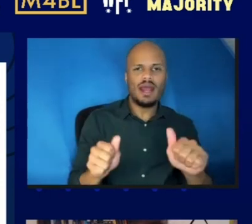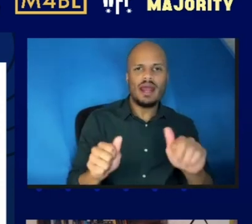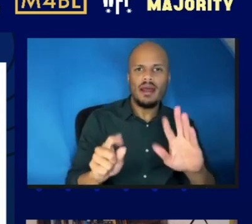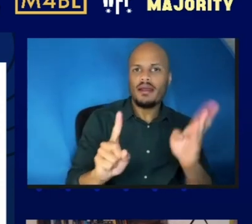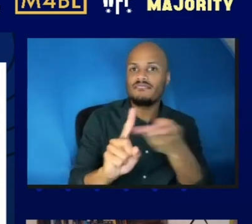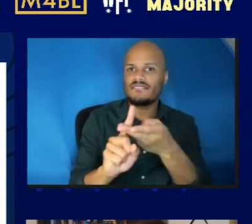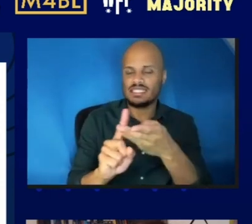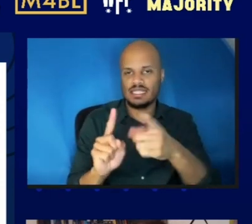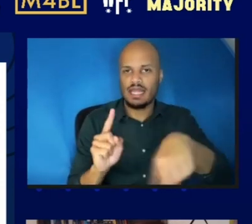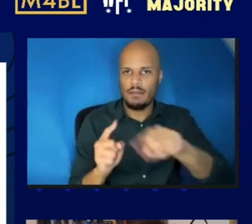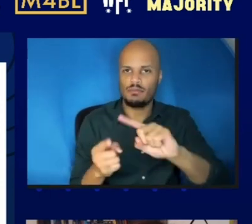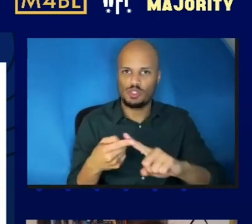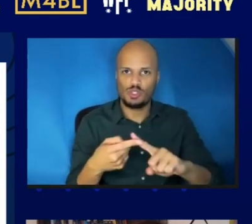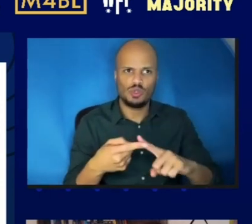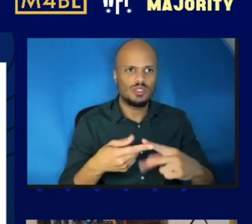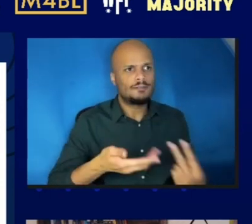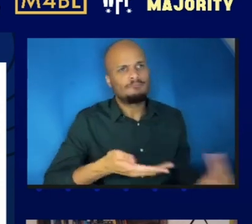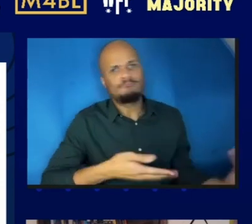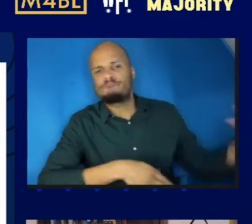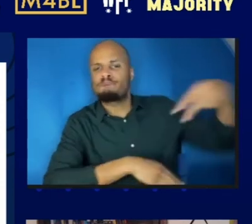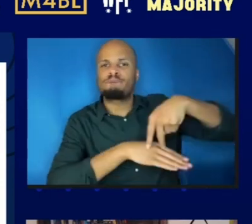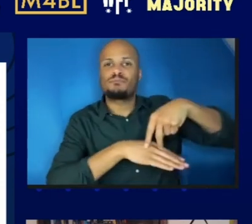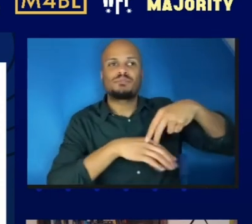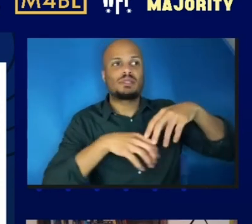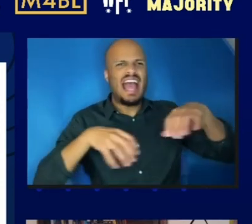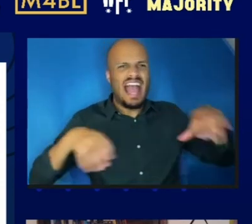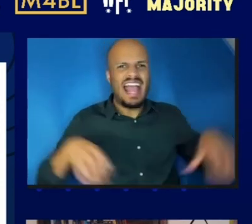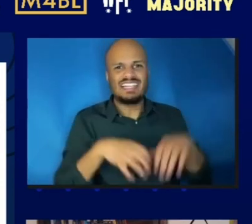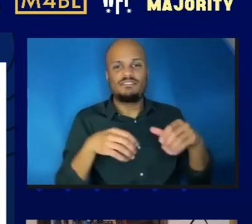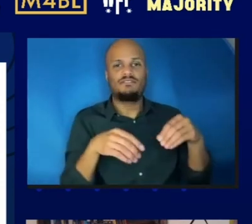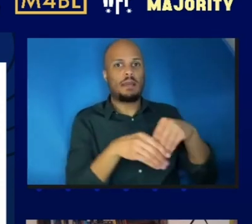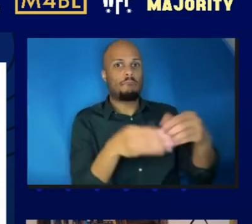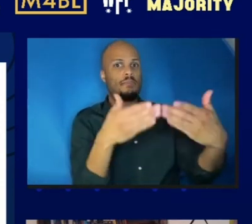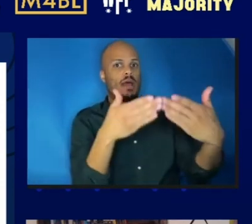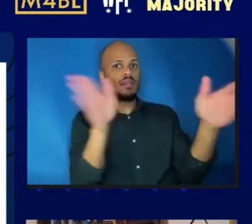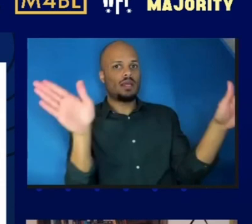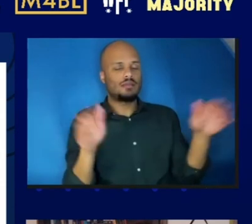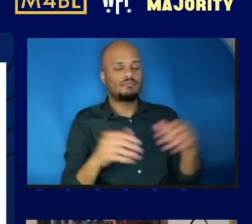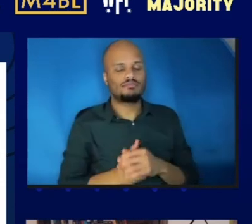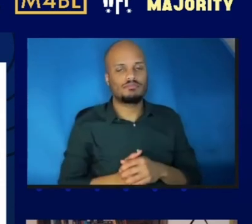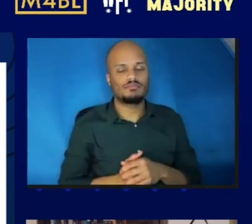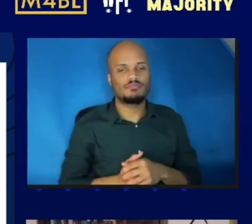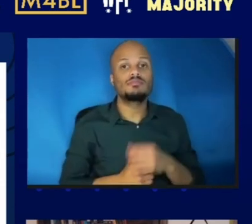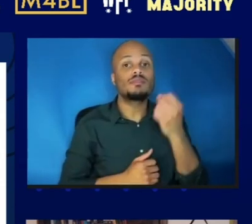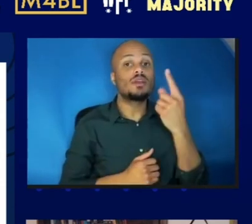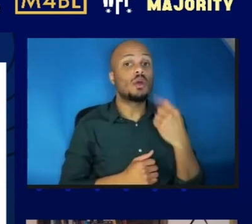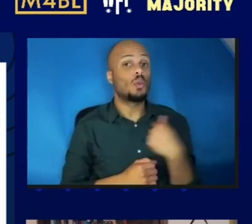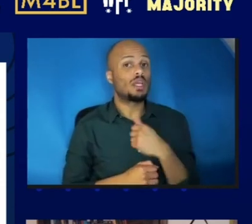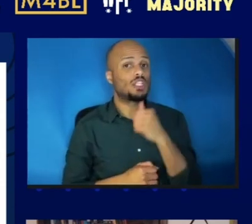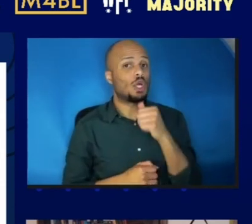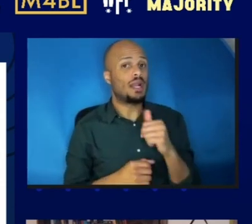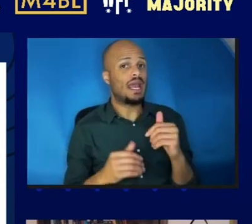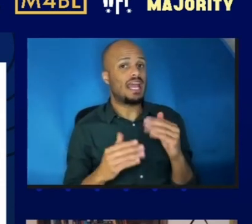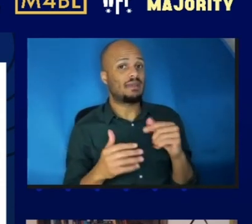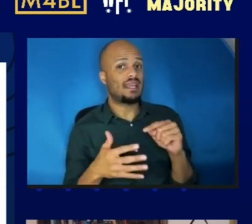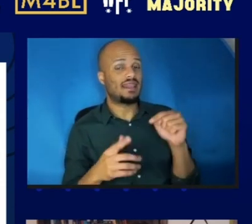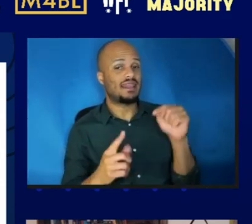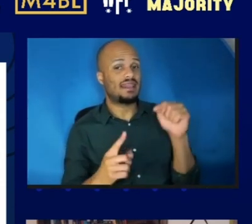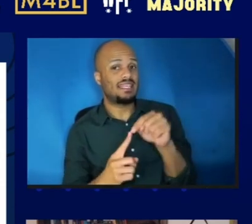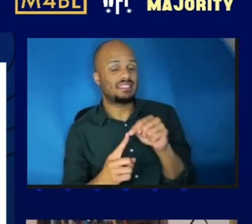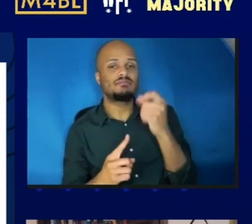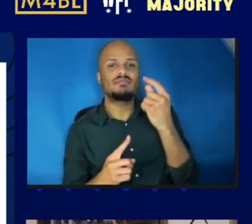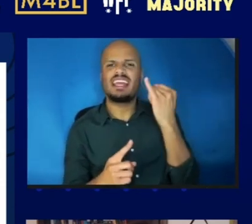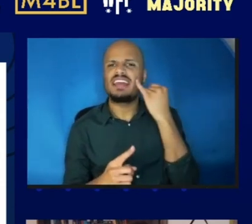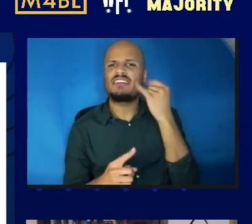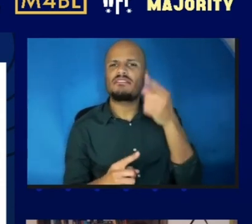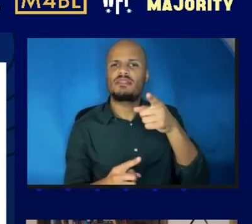stand with us in public actively. And while we don't expect this, if they are hostile and oppositional,